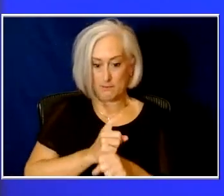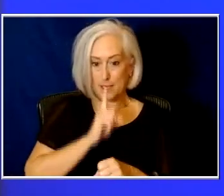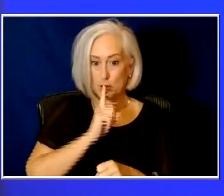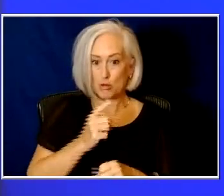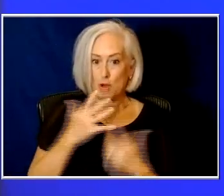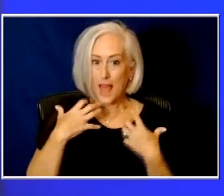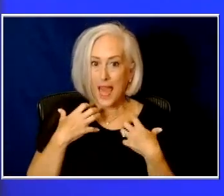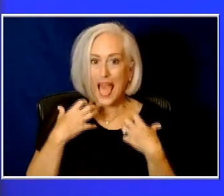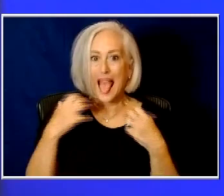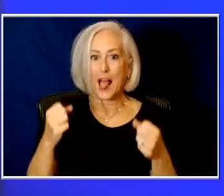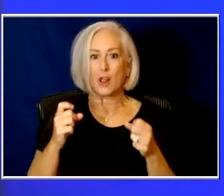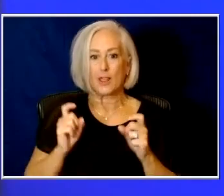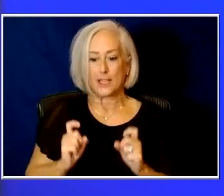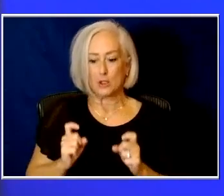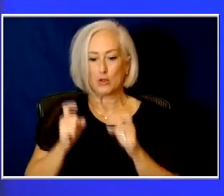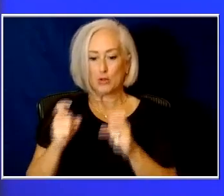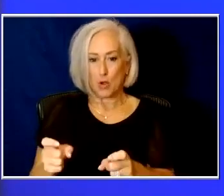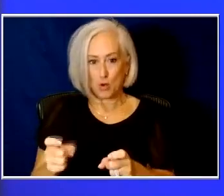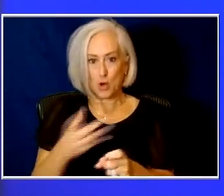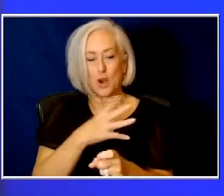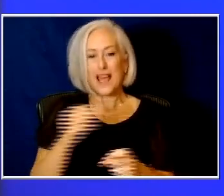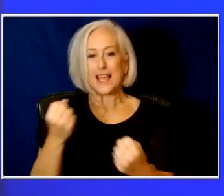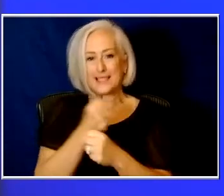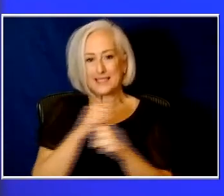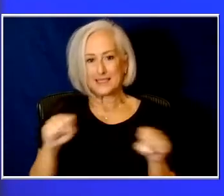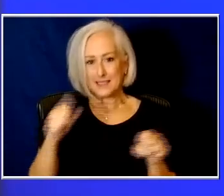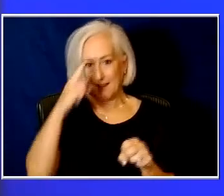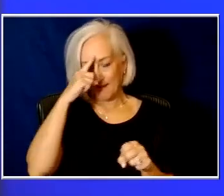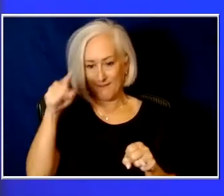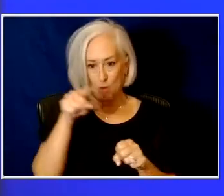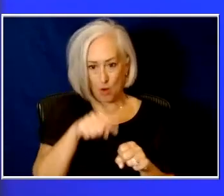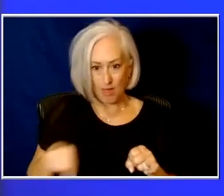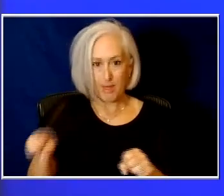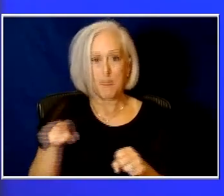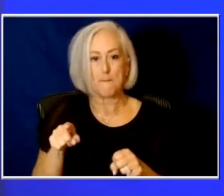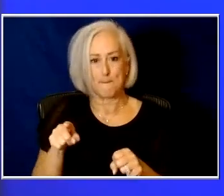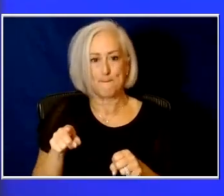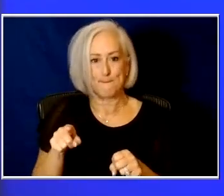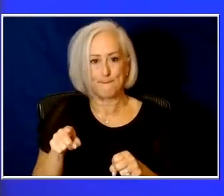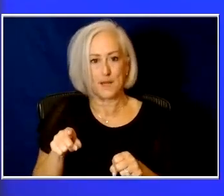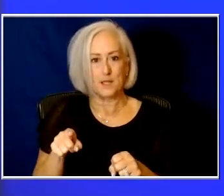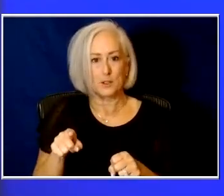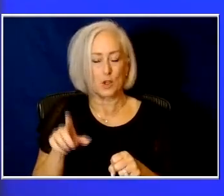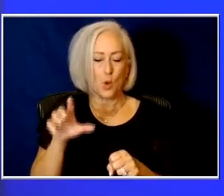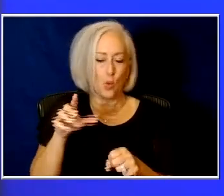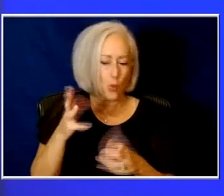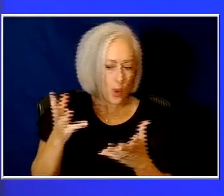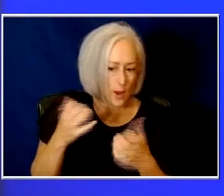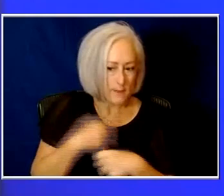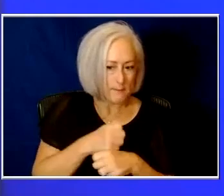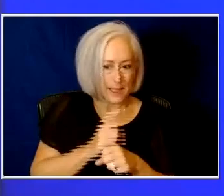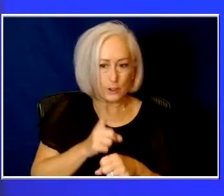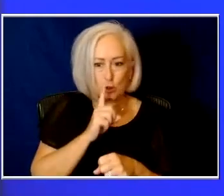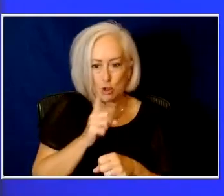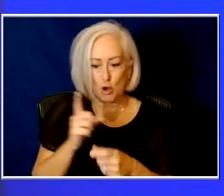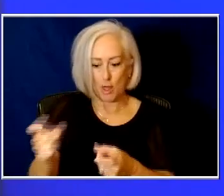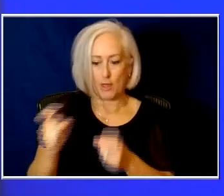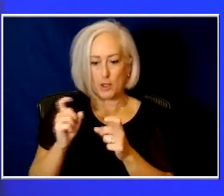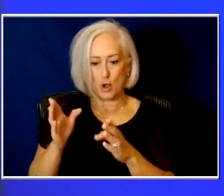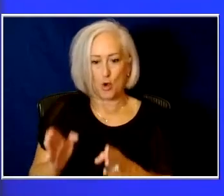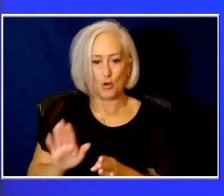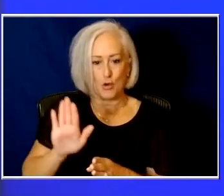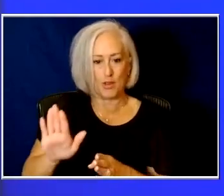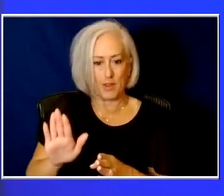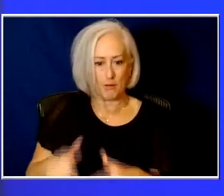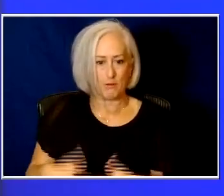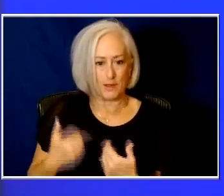is safe for them. That's extremely important that we take the safety of the donor into consideration. And then for the recipient, there's even more. So